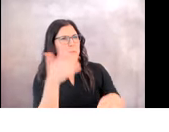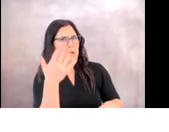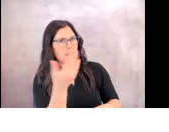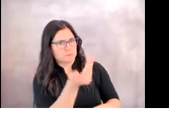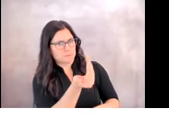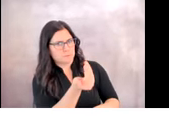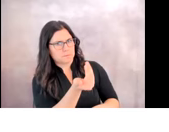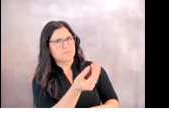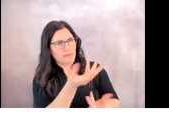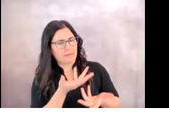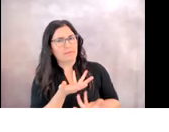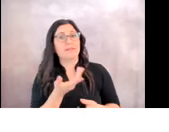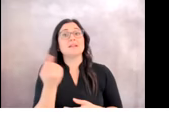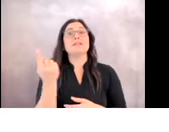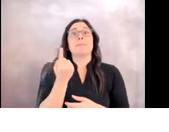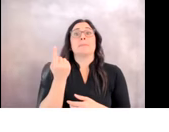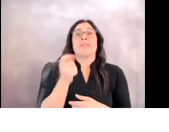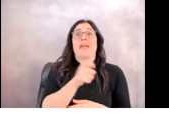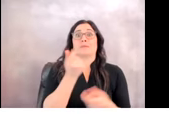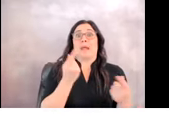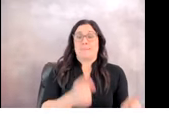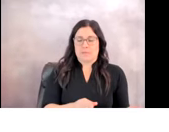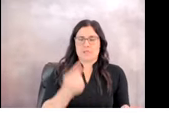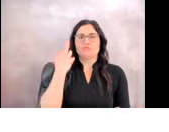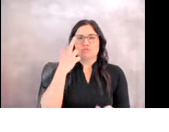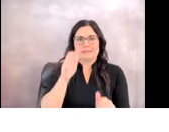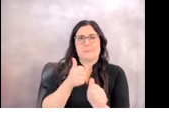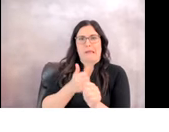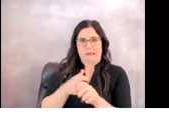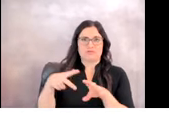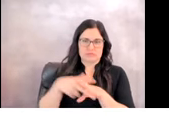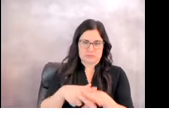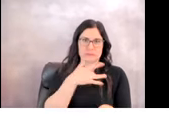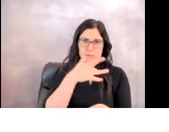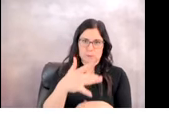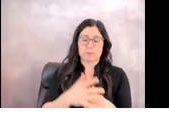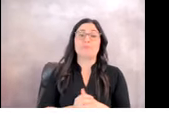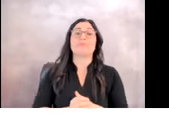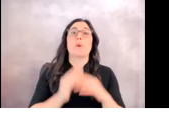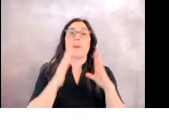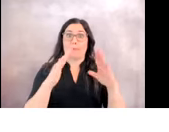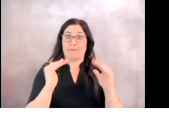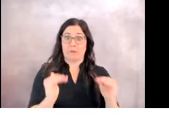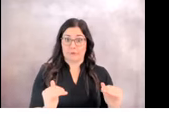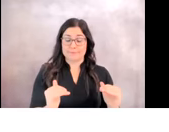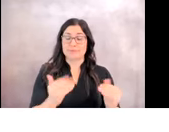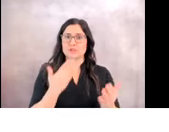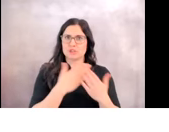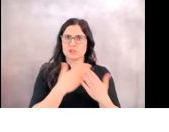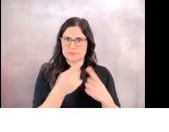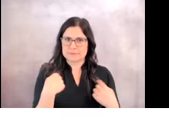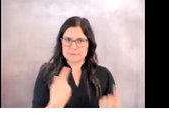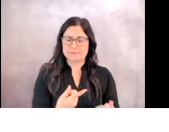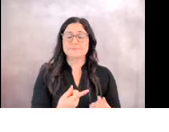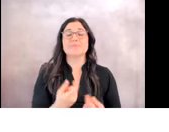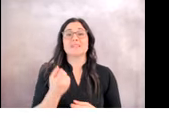there's some other thing going on in their life. Let's go to some more questions, because we've got some good ones here. One of them said, if